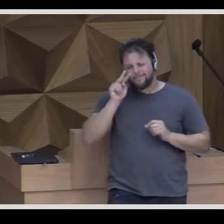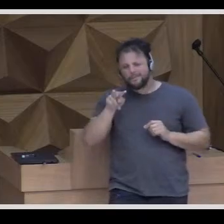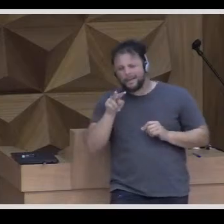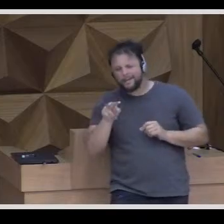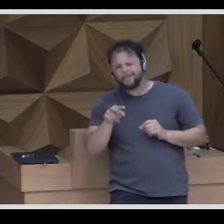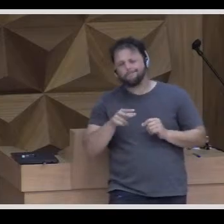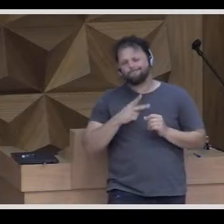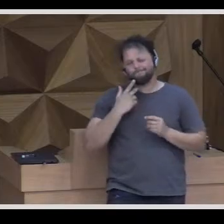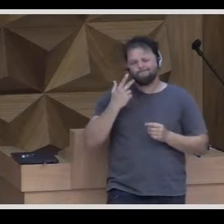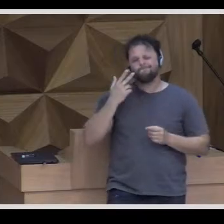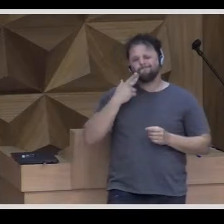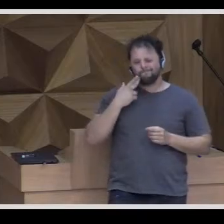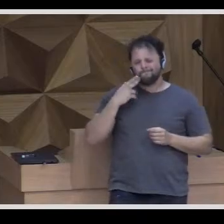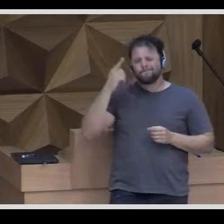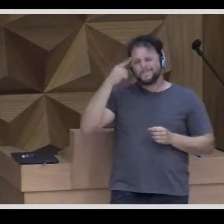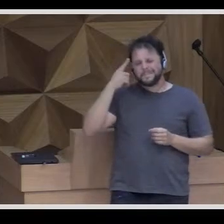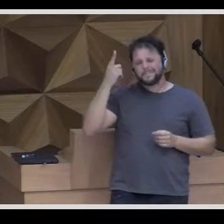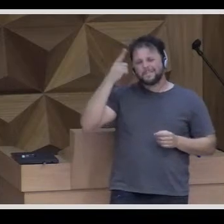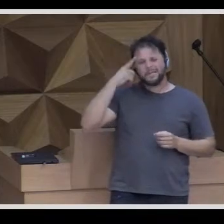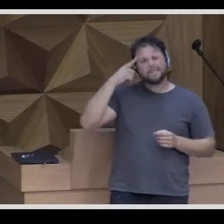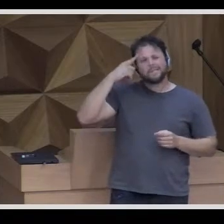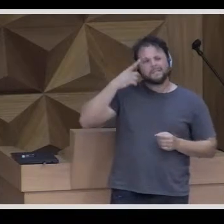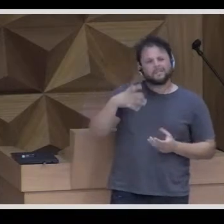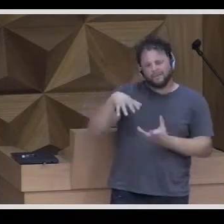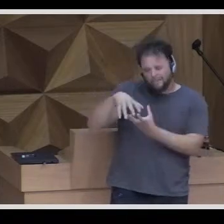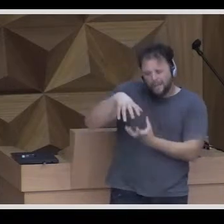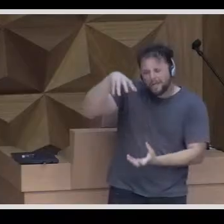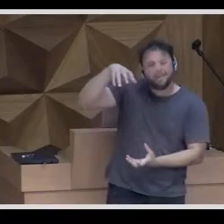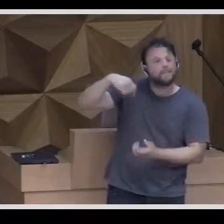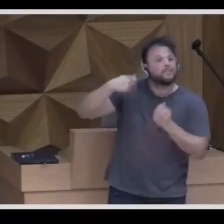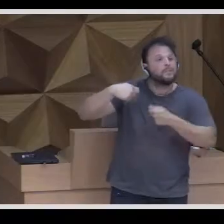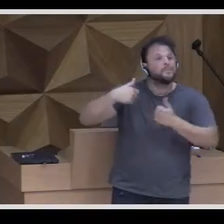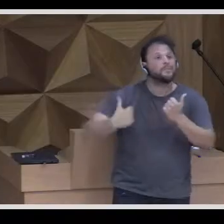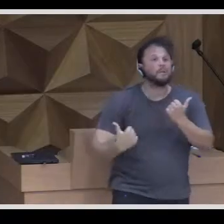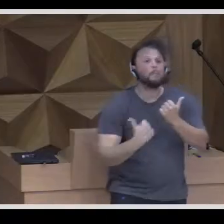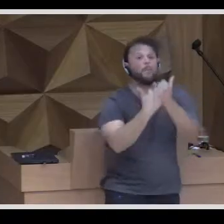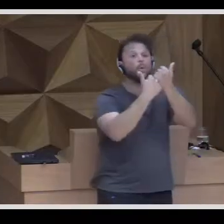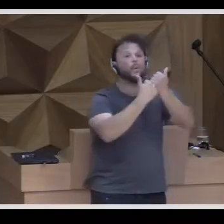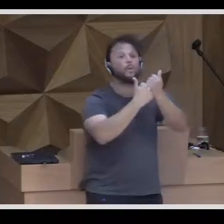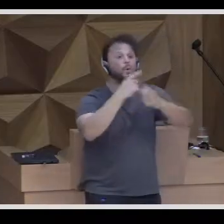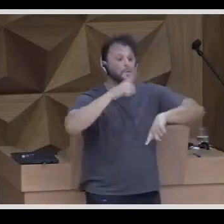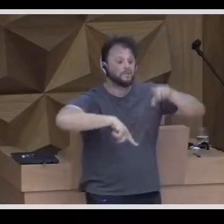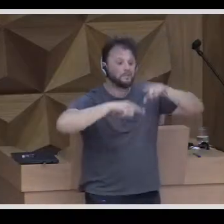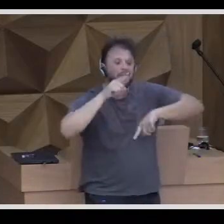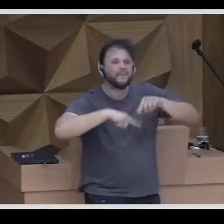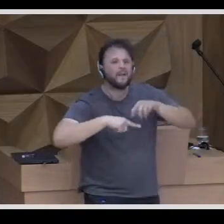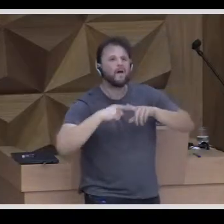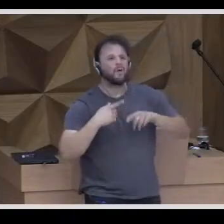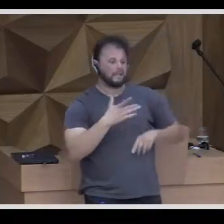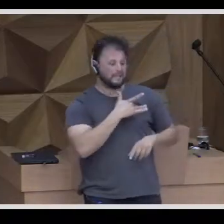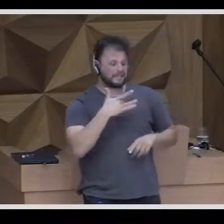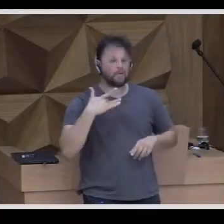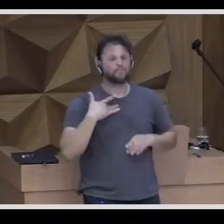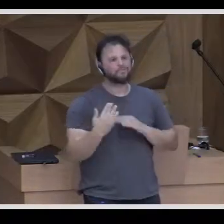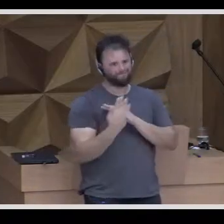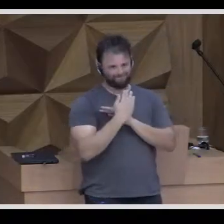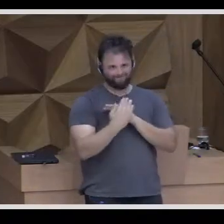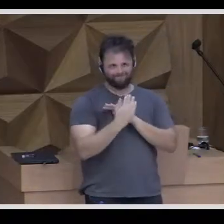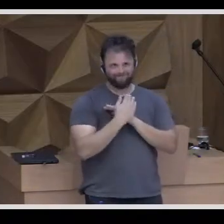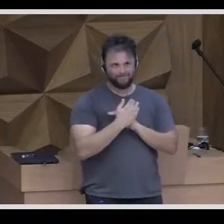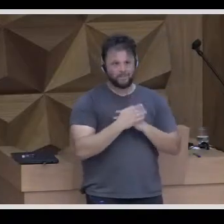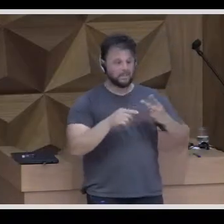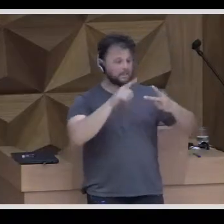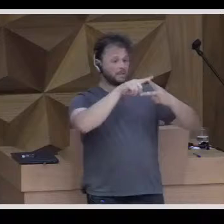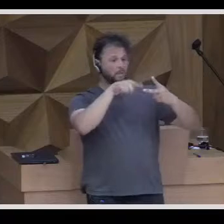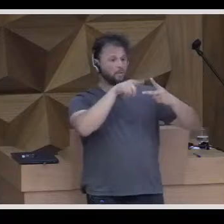and you perhaps need more care and assistance, or if you have some health condition, you have two choices. You have exactly two choices.